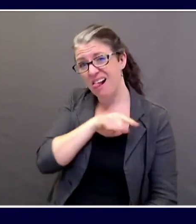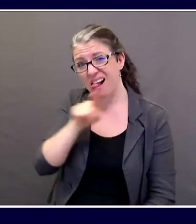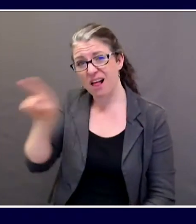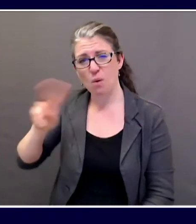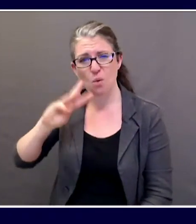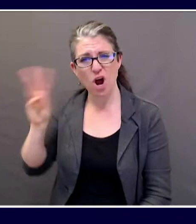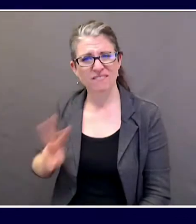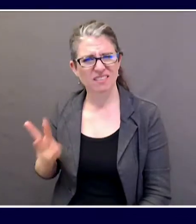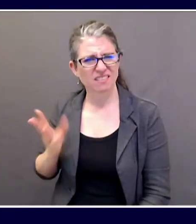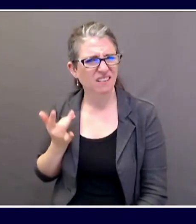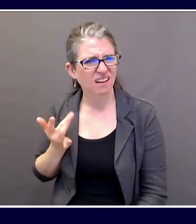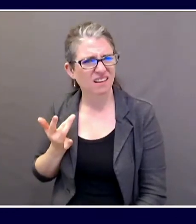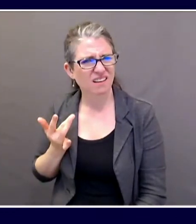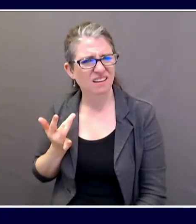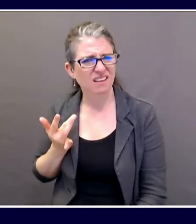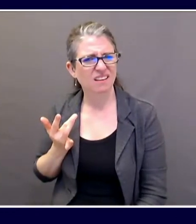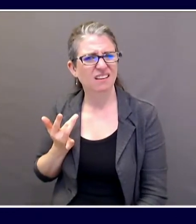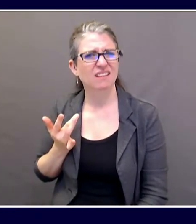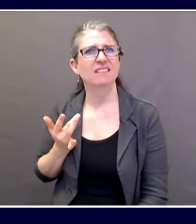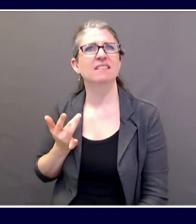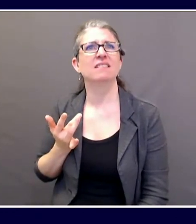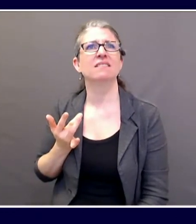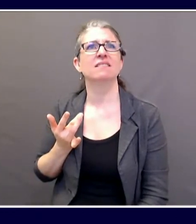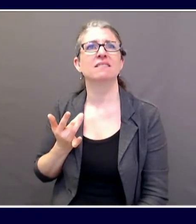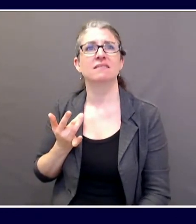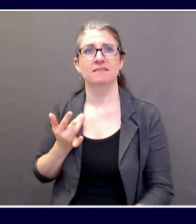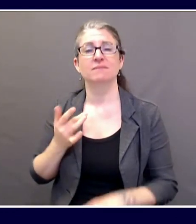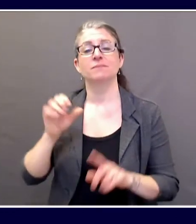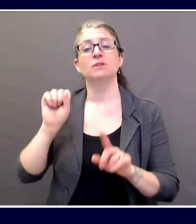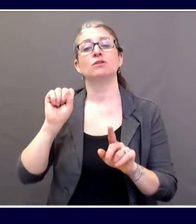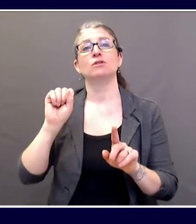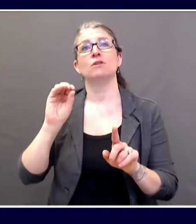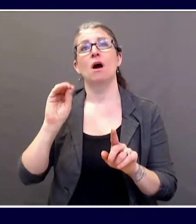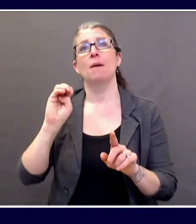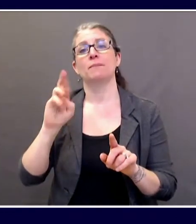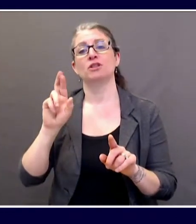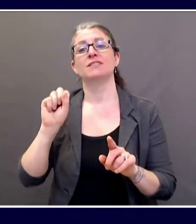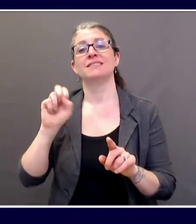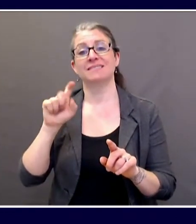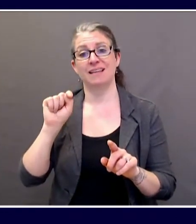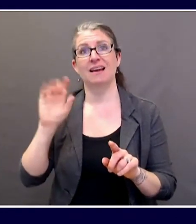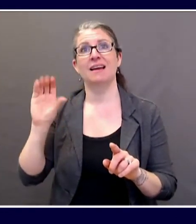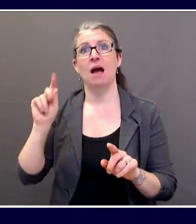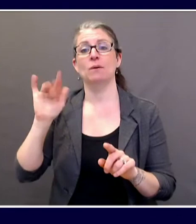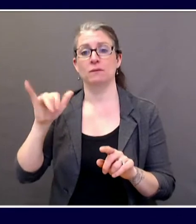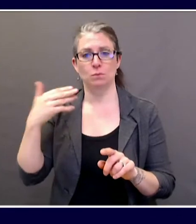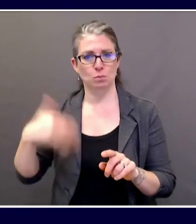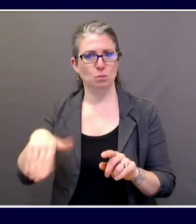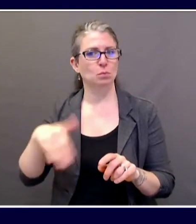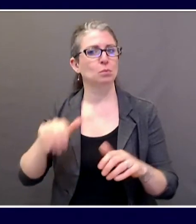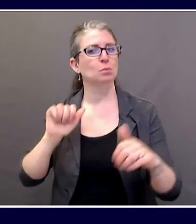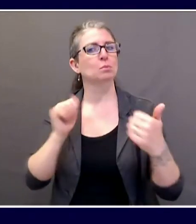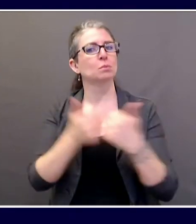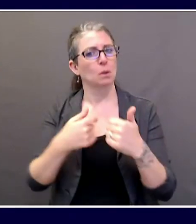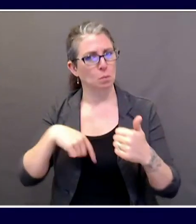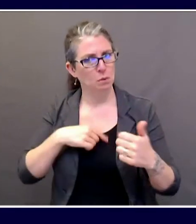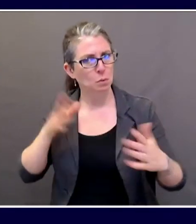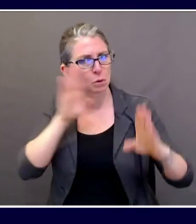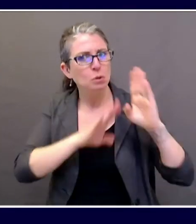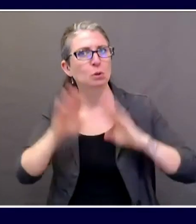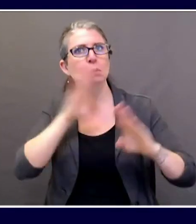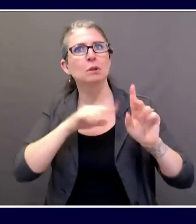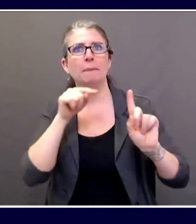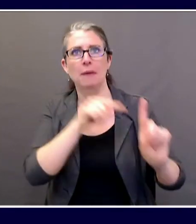certainly well aware of that. The Somerset County continues to be an area of concern. Vaccine access, vaccine